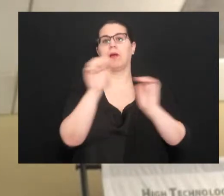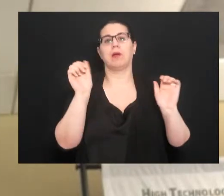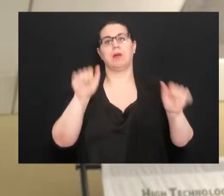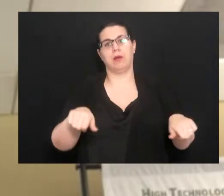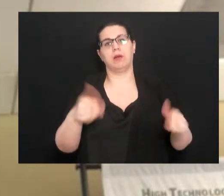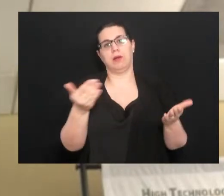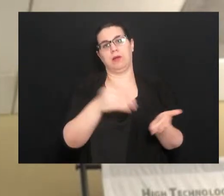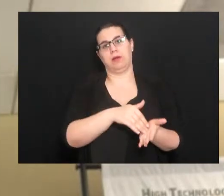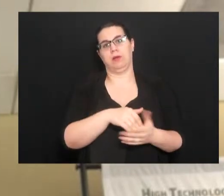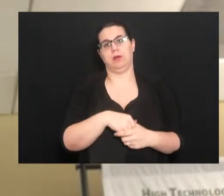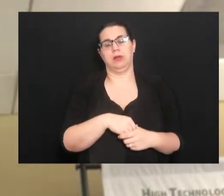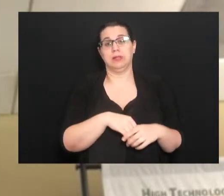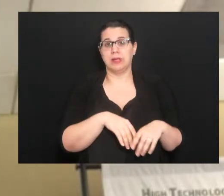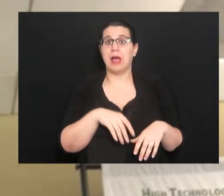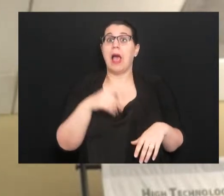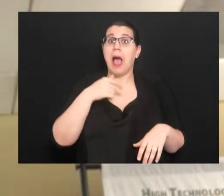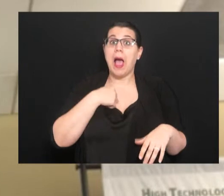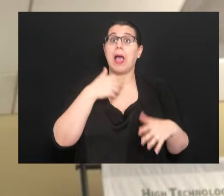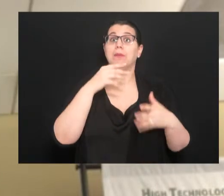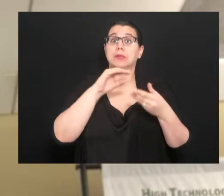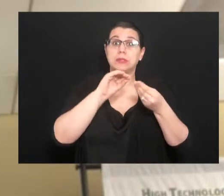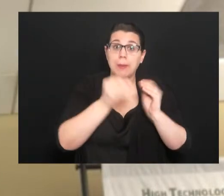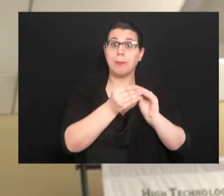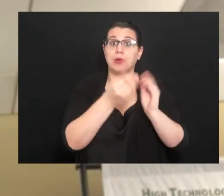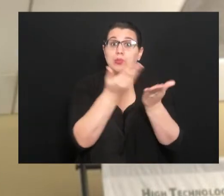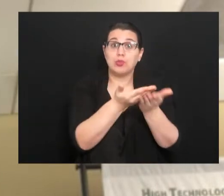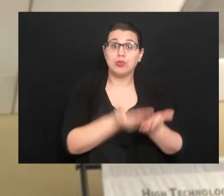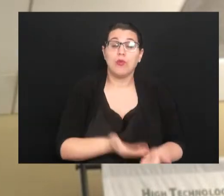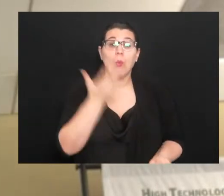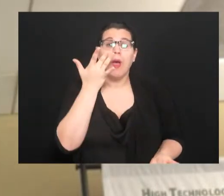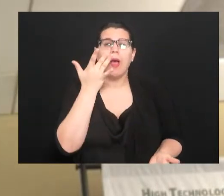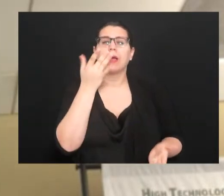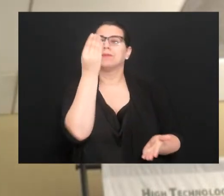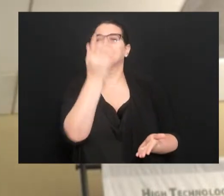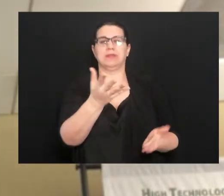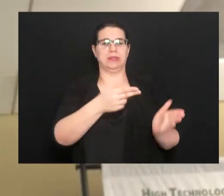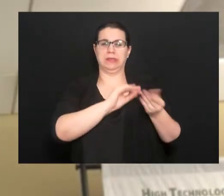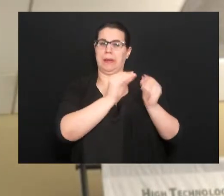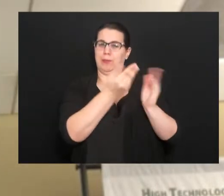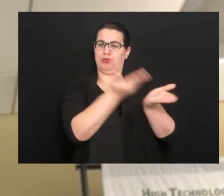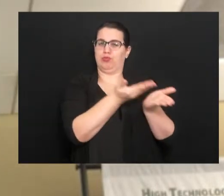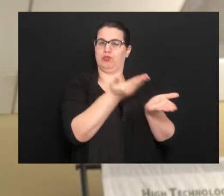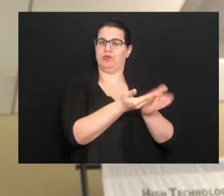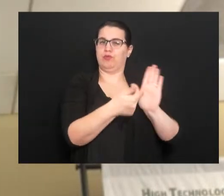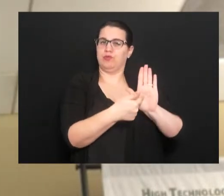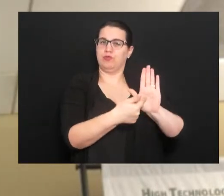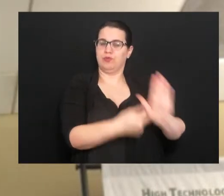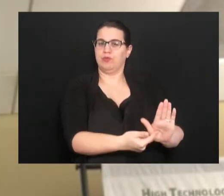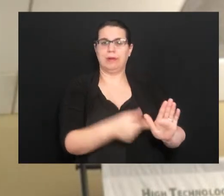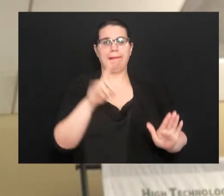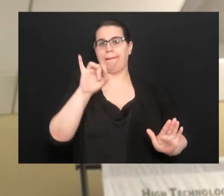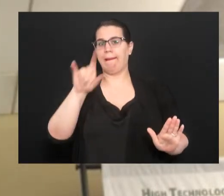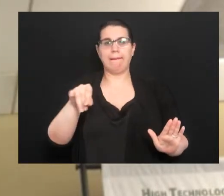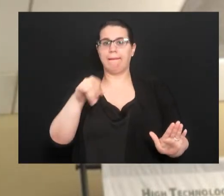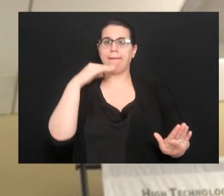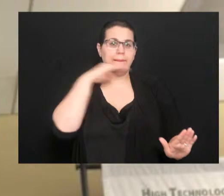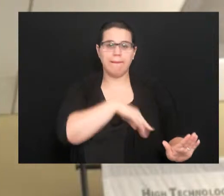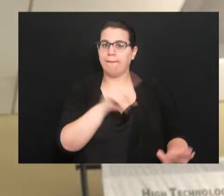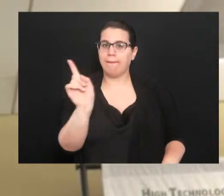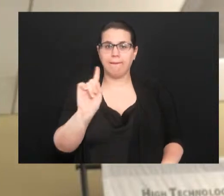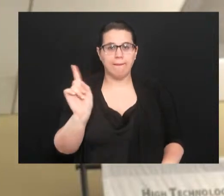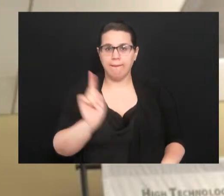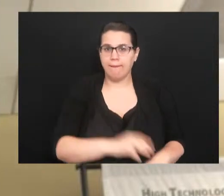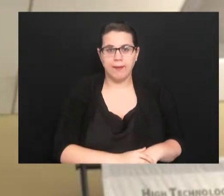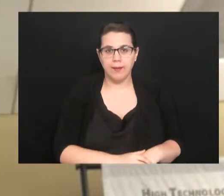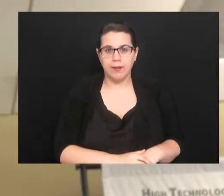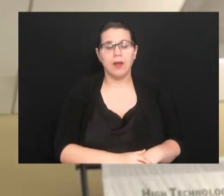reinforce what the governor says. Numbers don't lie, and the data doesn't lie. And what we